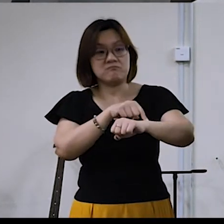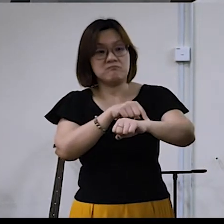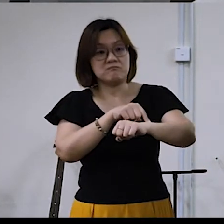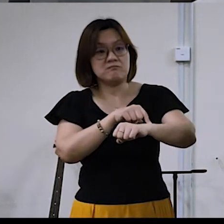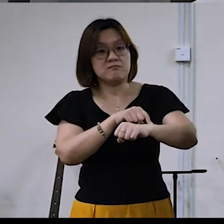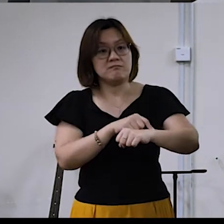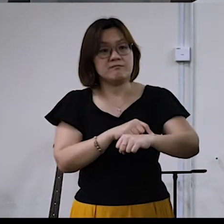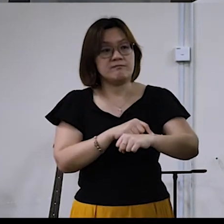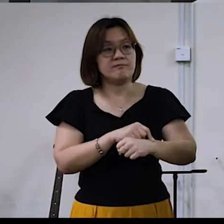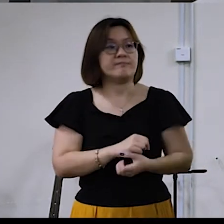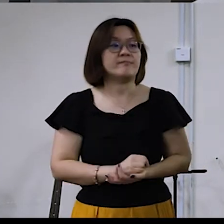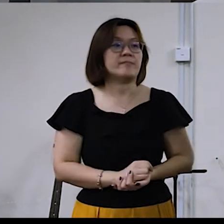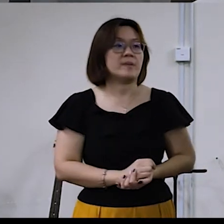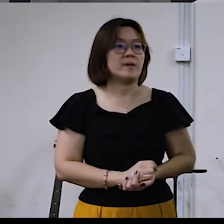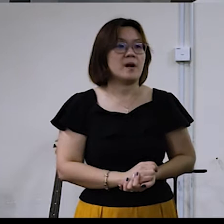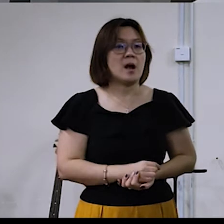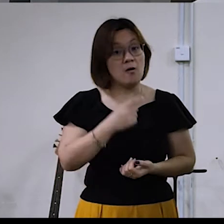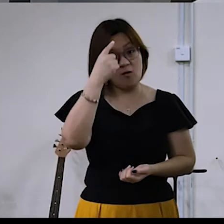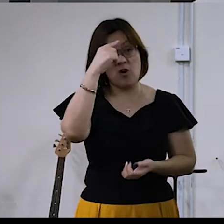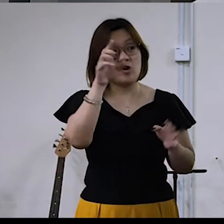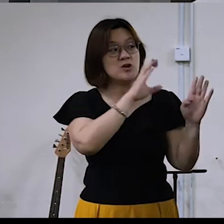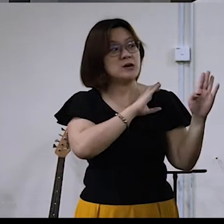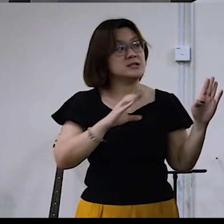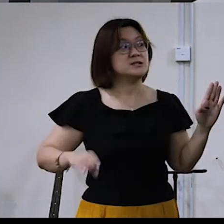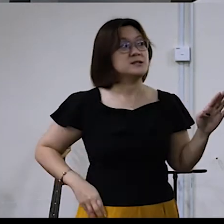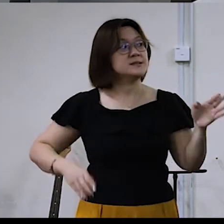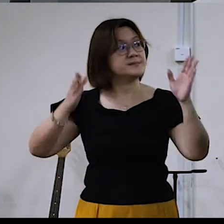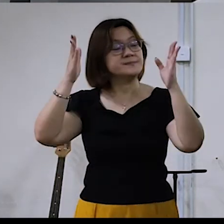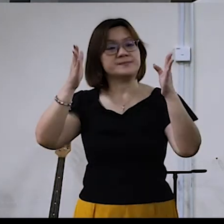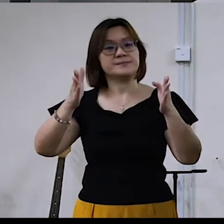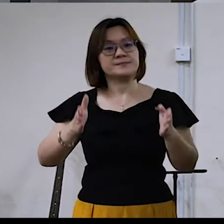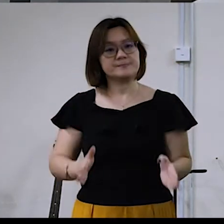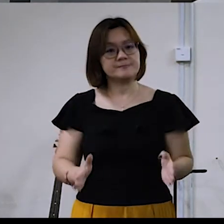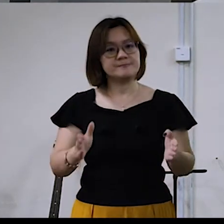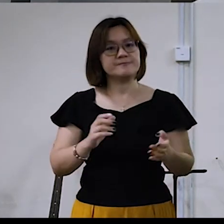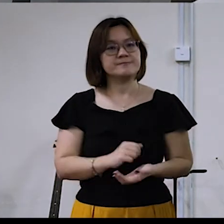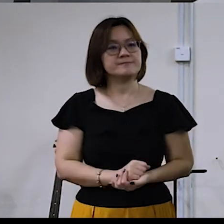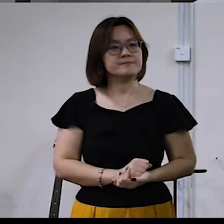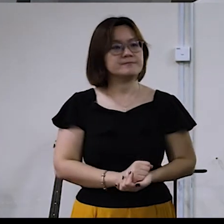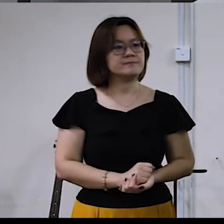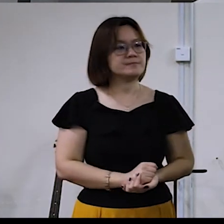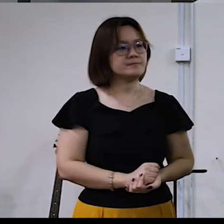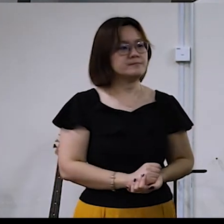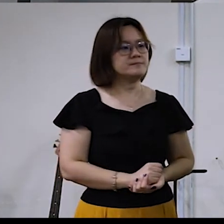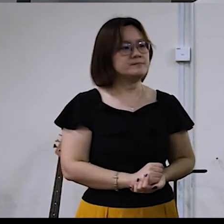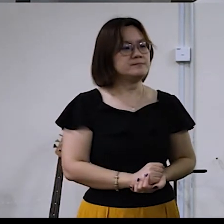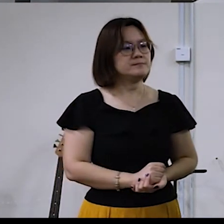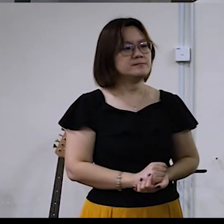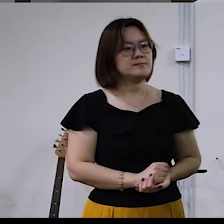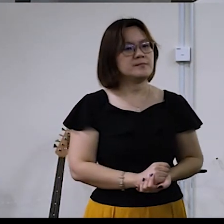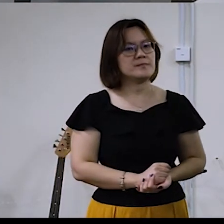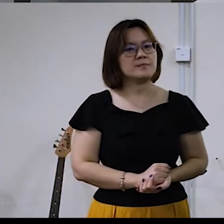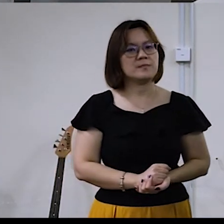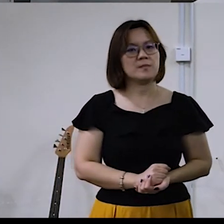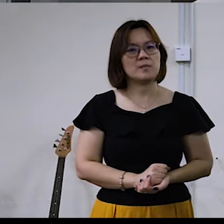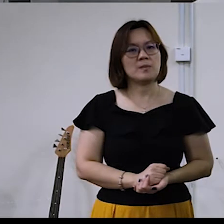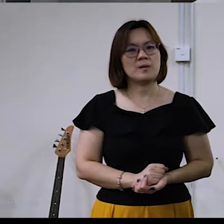For those of us who are spending time with God and fasting and praying and turning to the word throughout the year, hallelujah, press on.